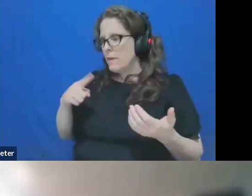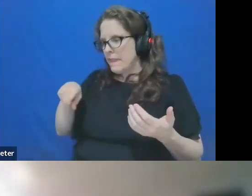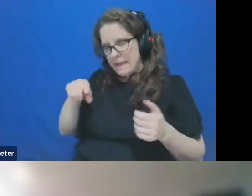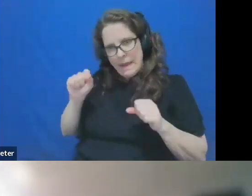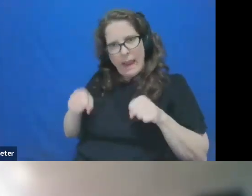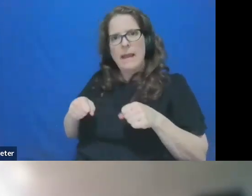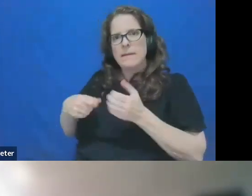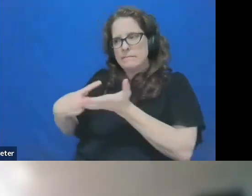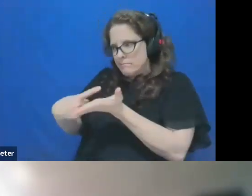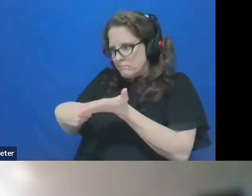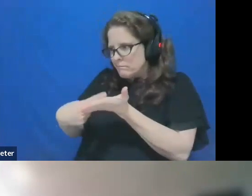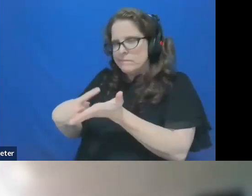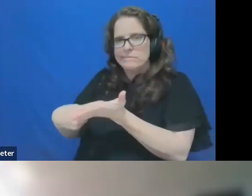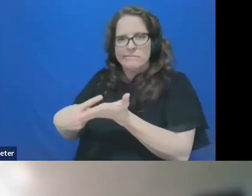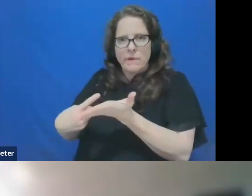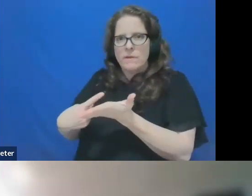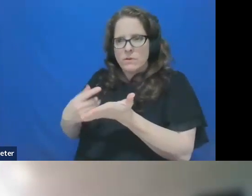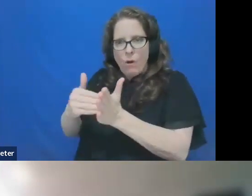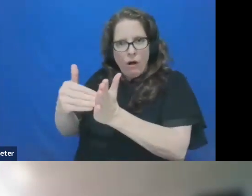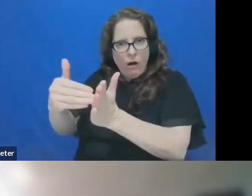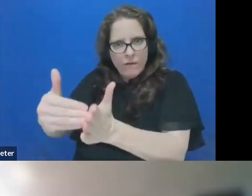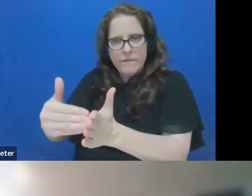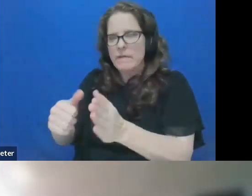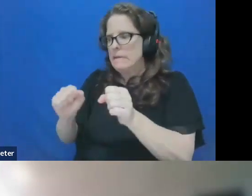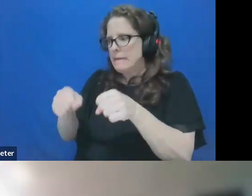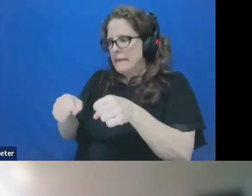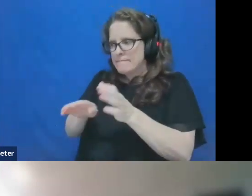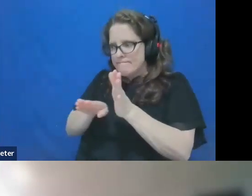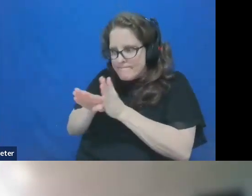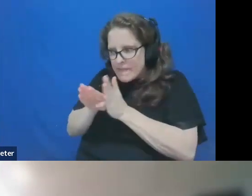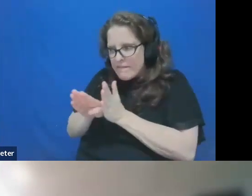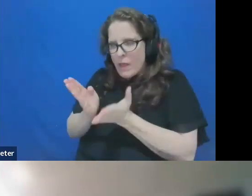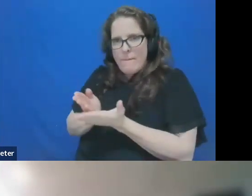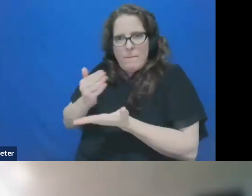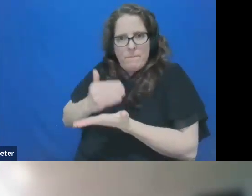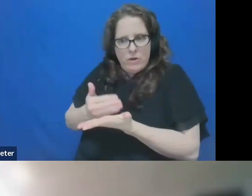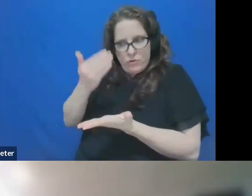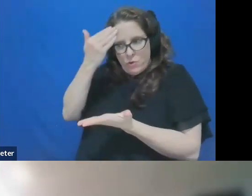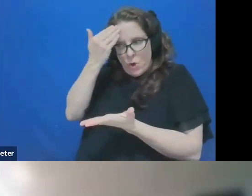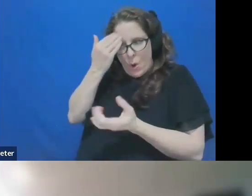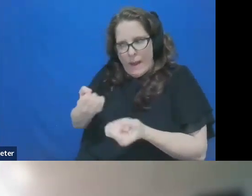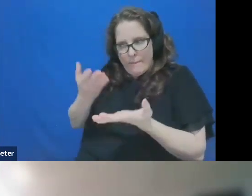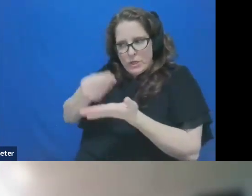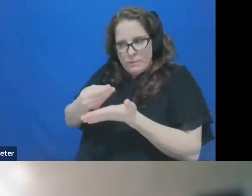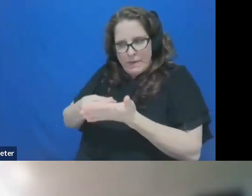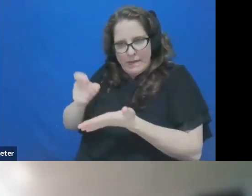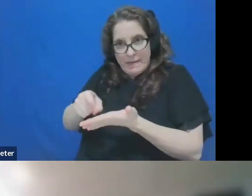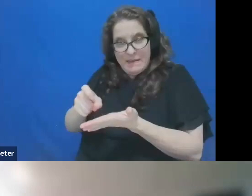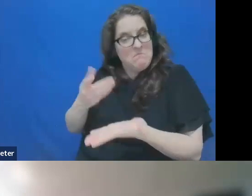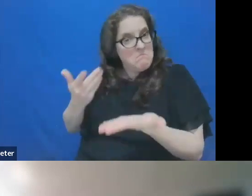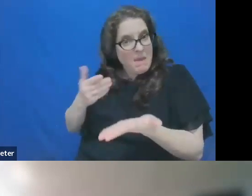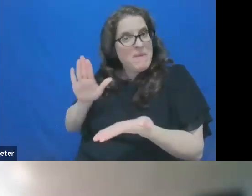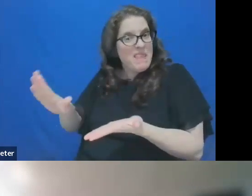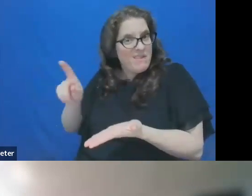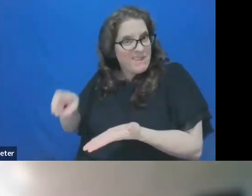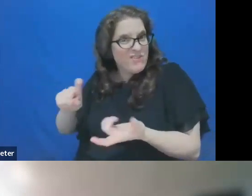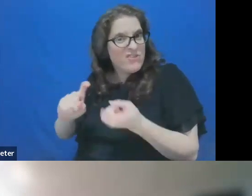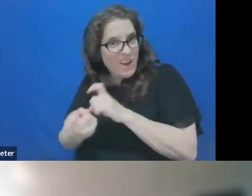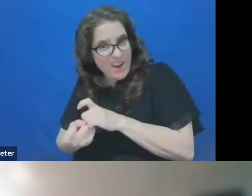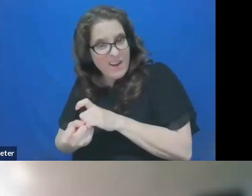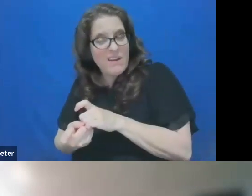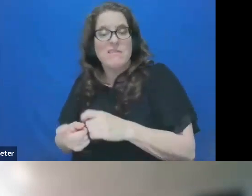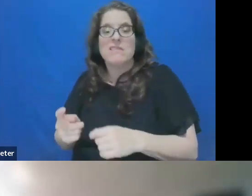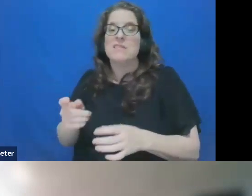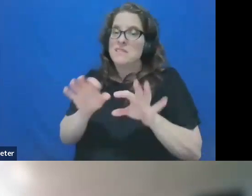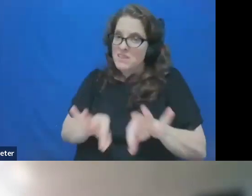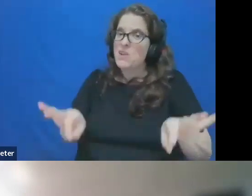with a budget of what they need, and that those needs may change as time goes on. And so it's important to